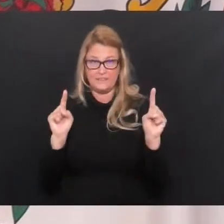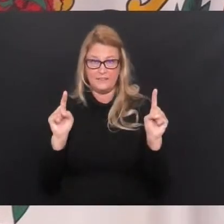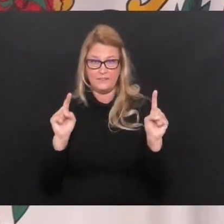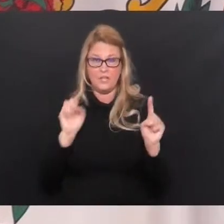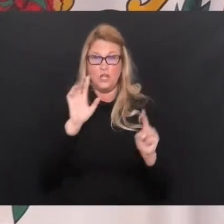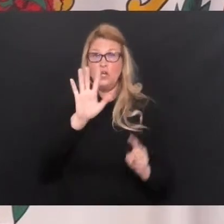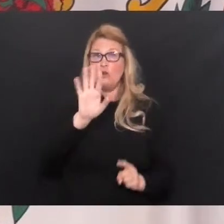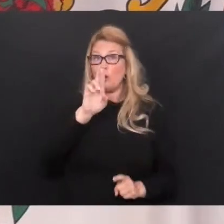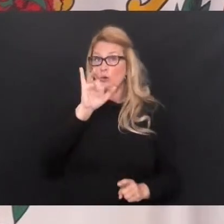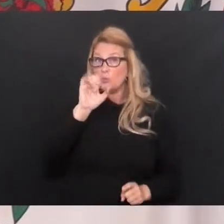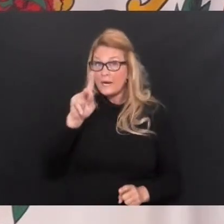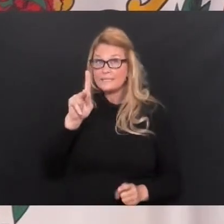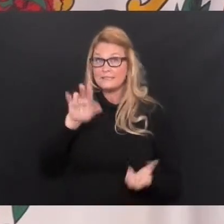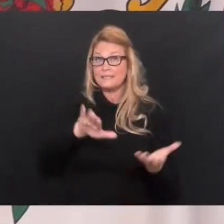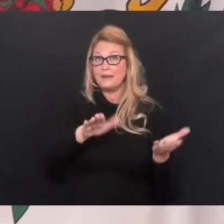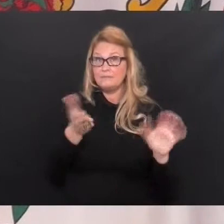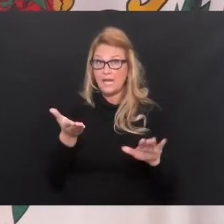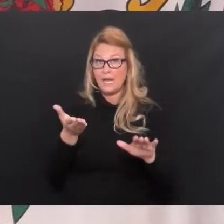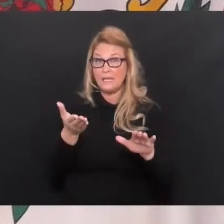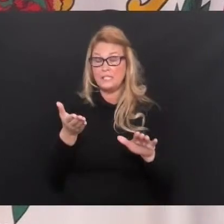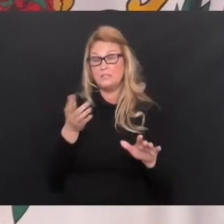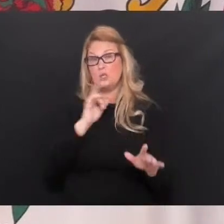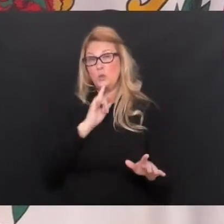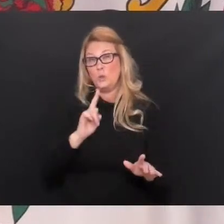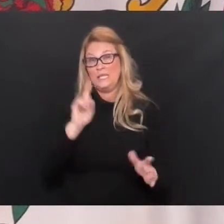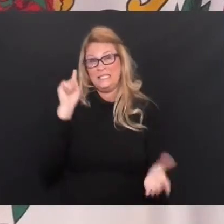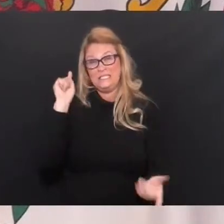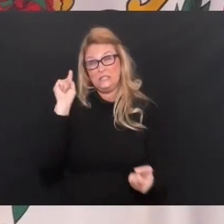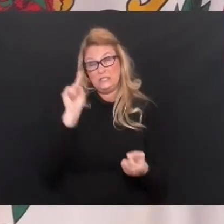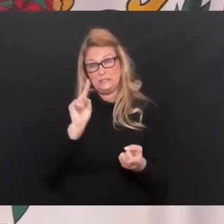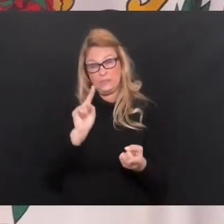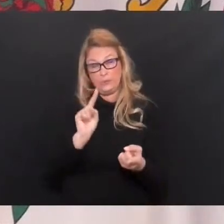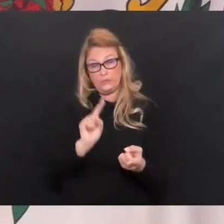of dying is practically